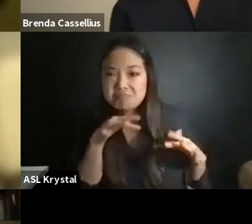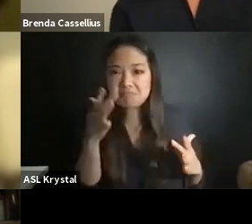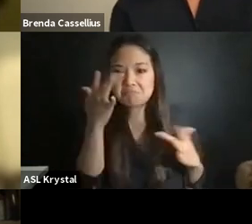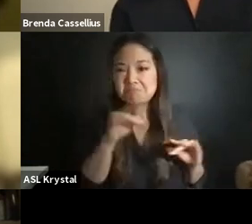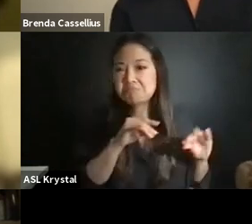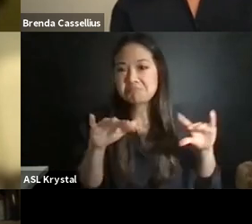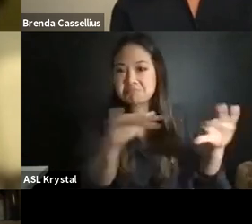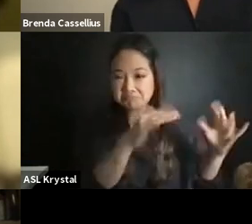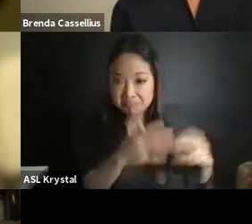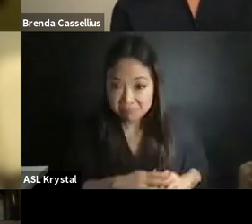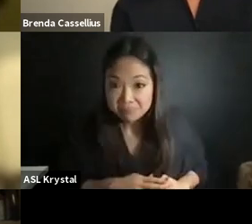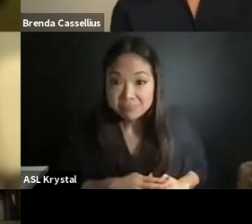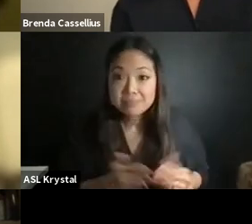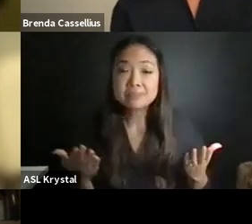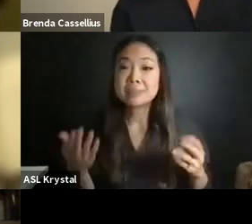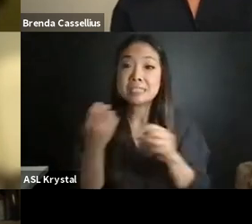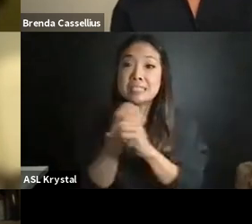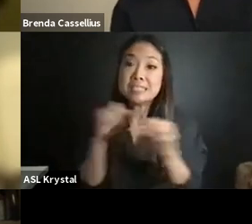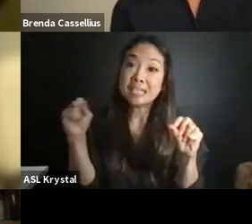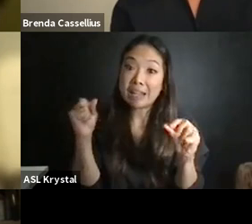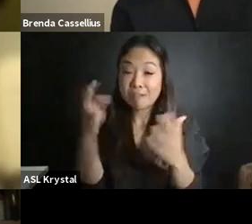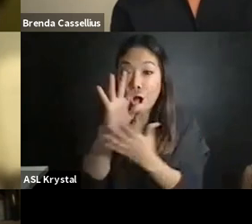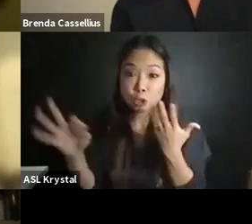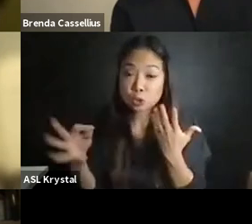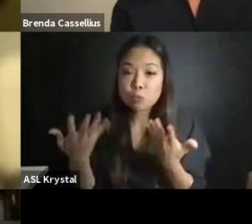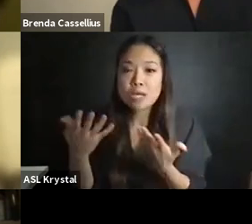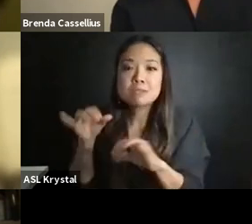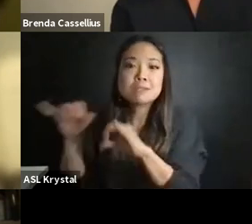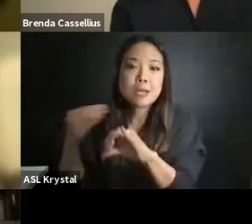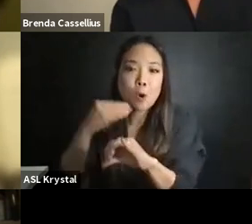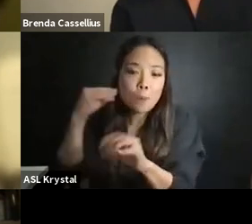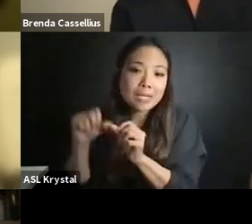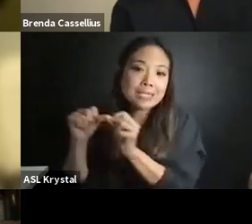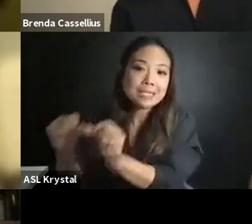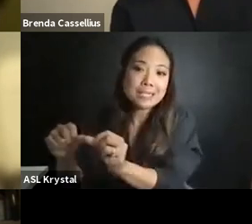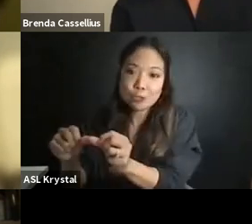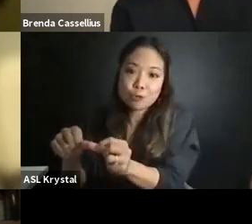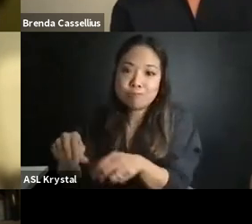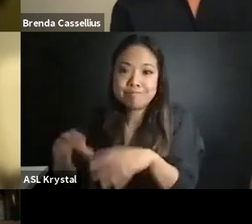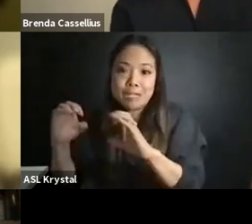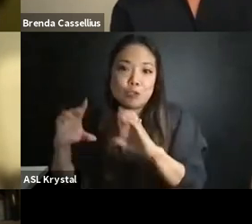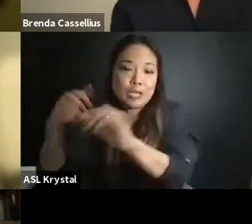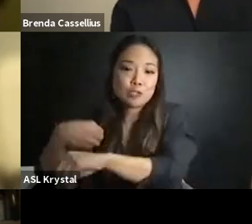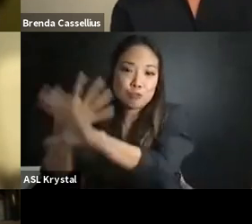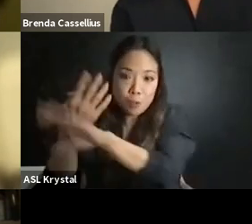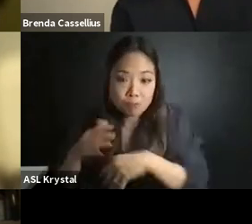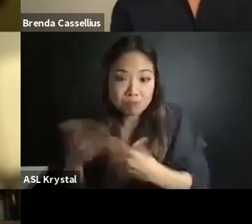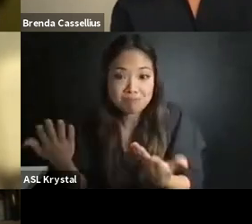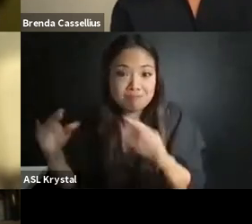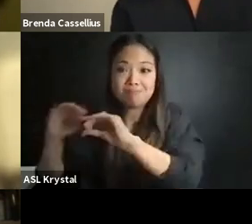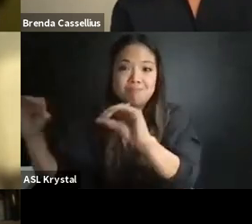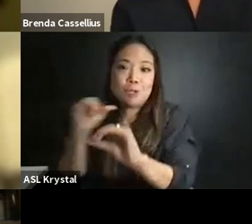option to safely keep their children home and continue their education remotely gone is the hybrid model which